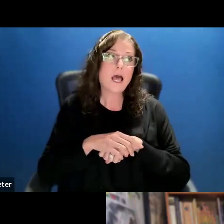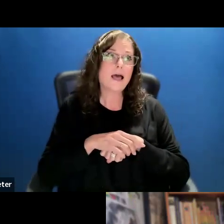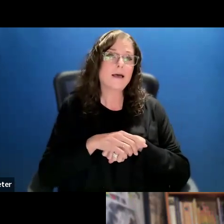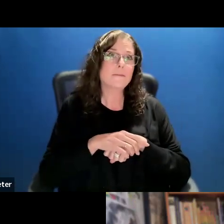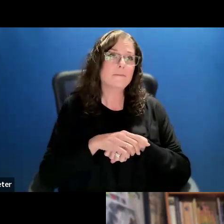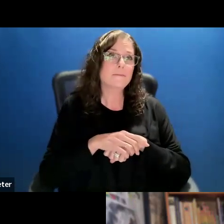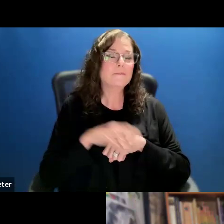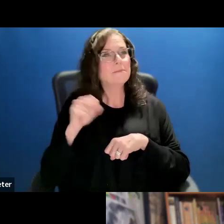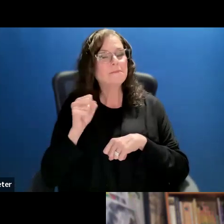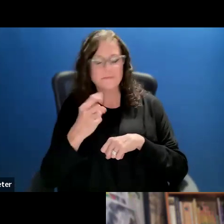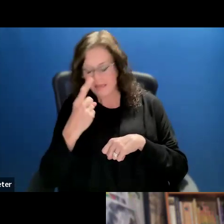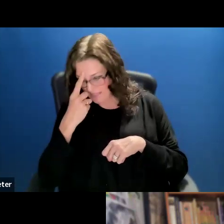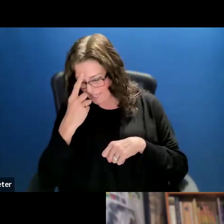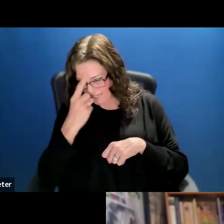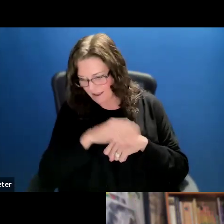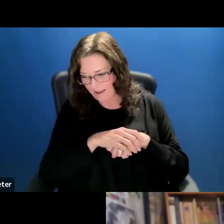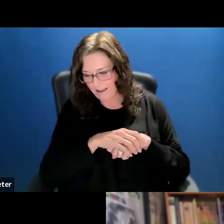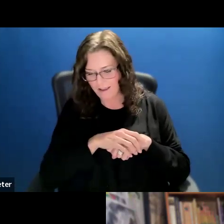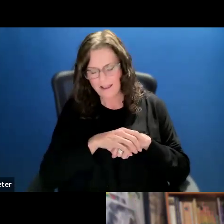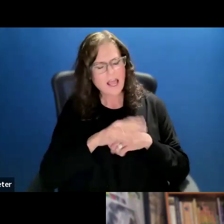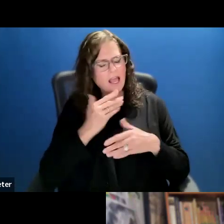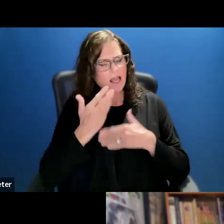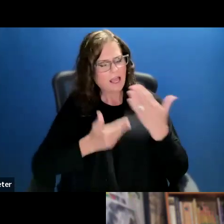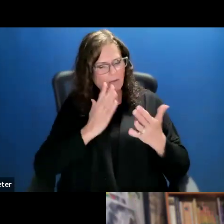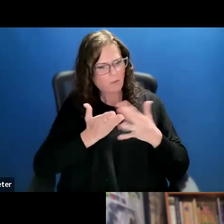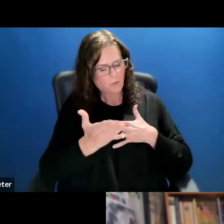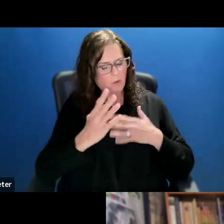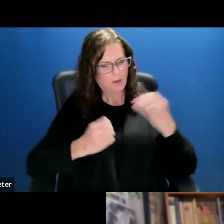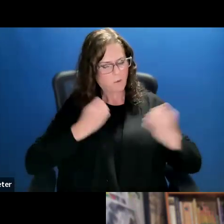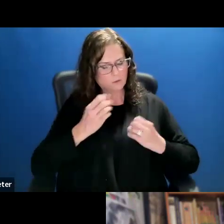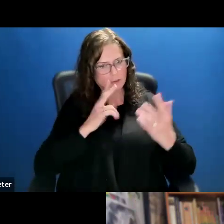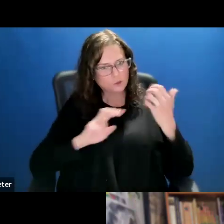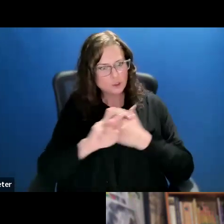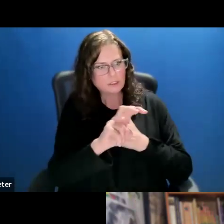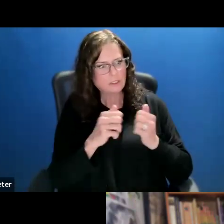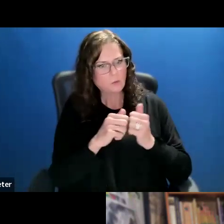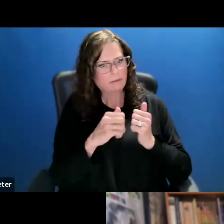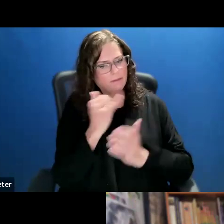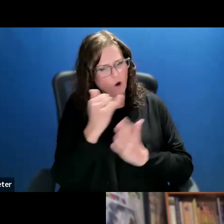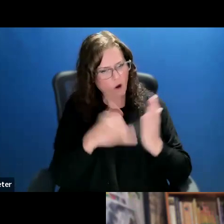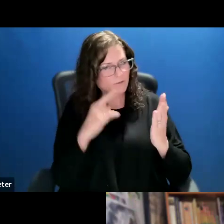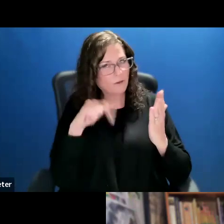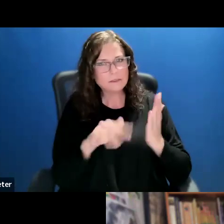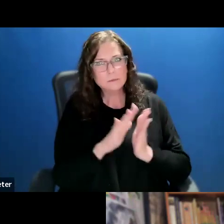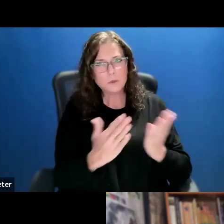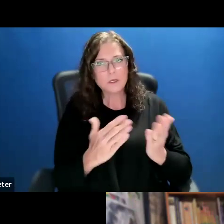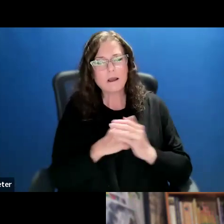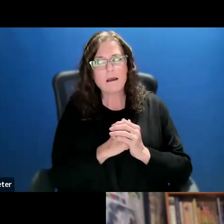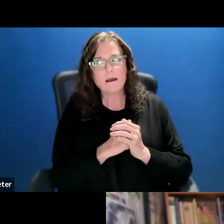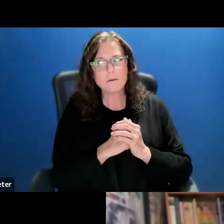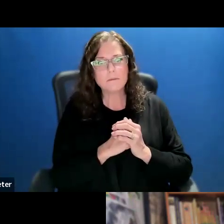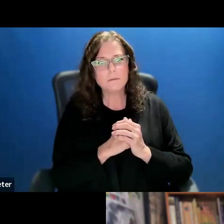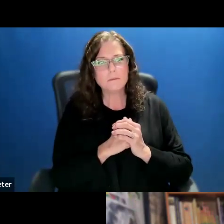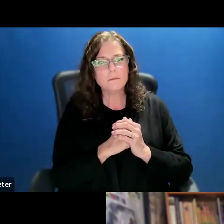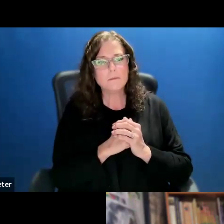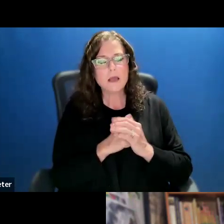Yeah, I think I went through sort of an emotional journey with the art with this one, going